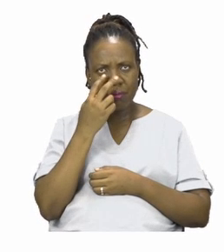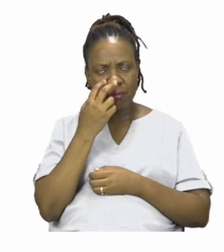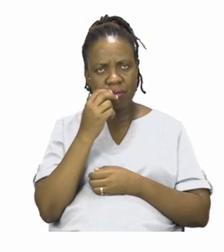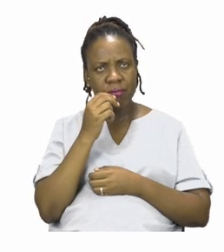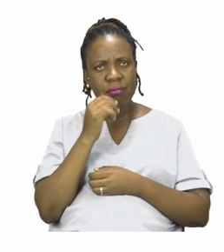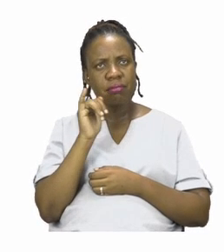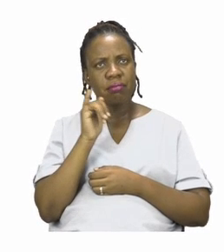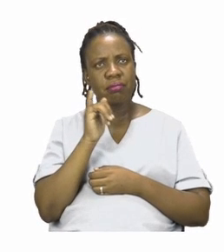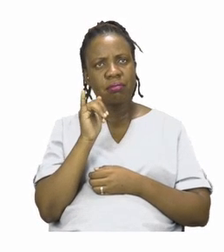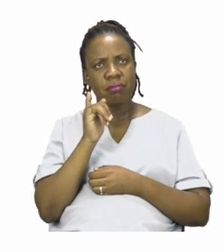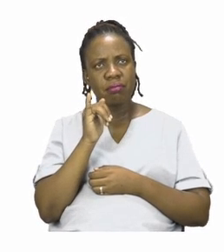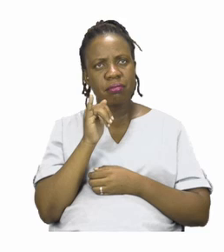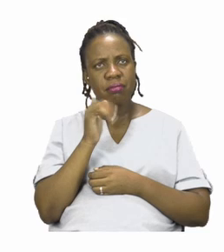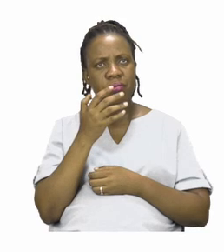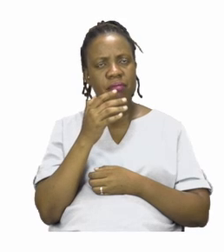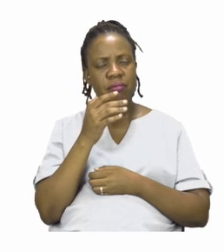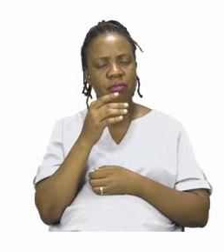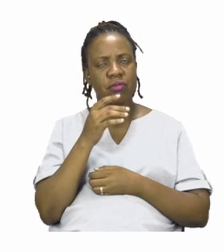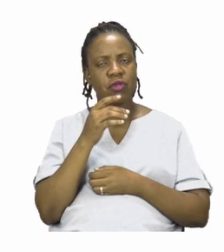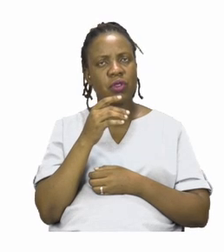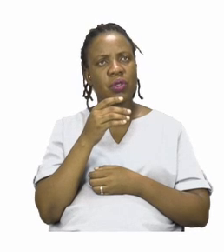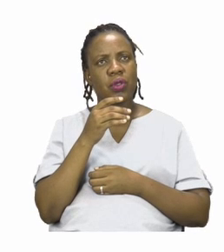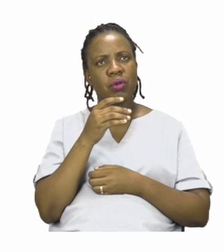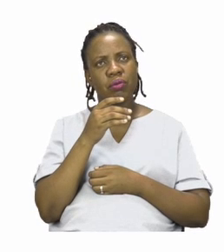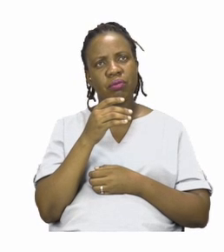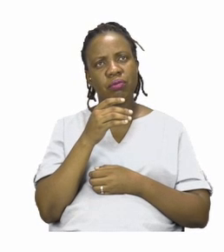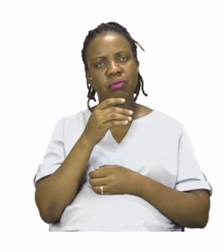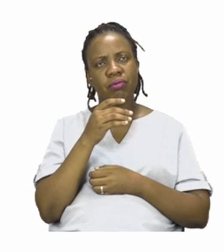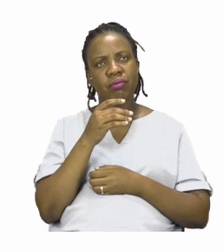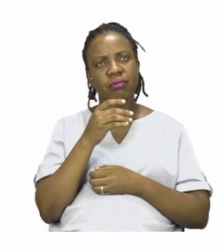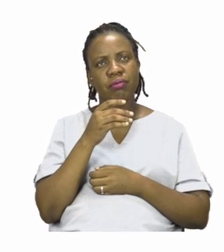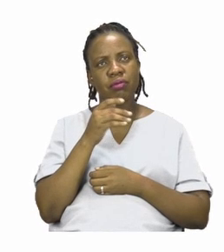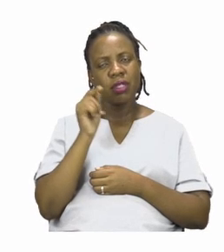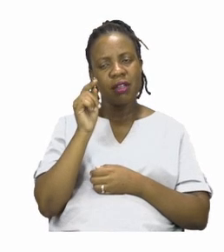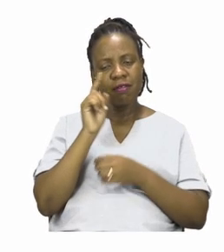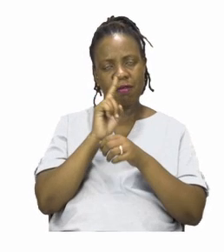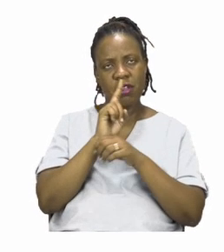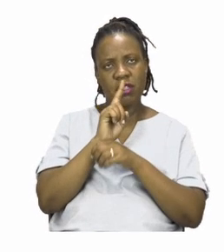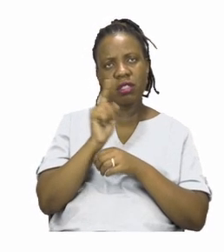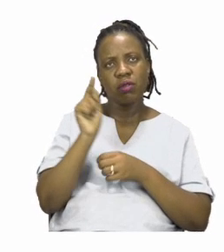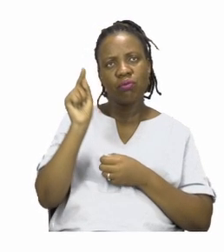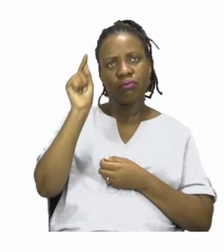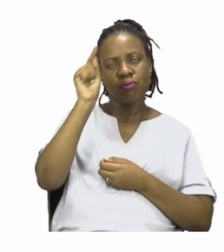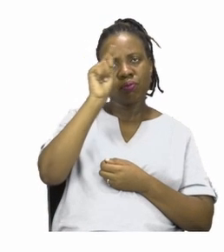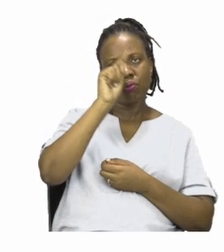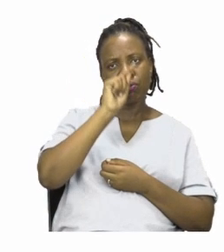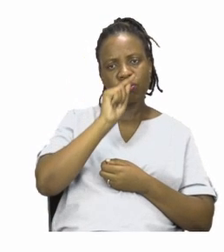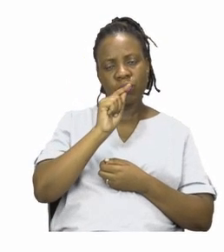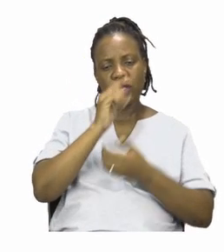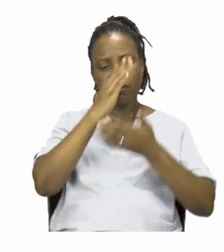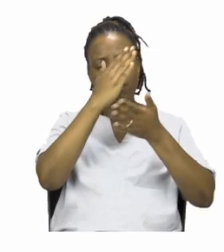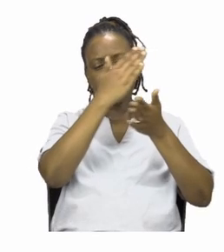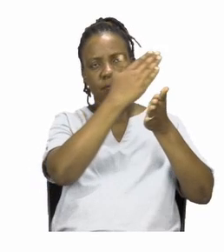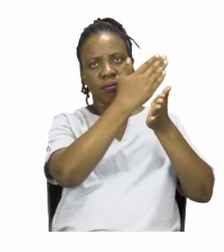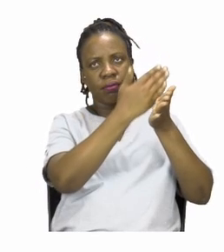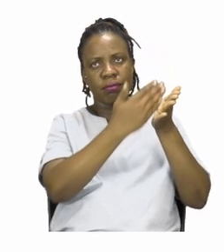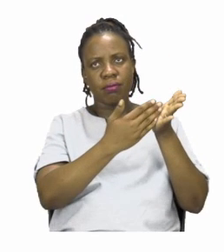that the circle is divided into 4 parts. Can you see the 4